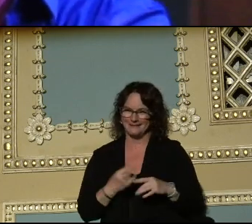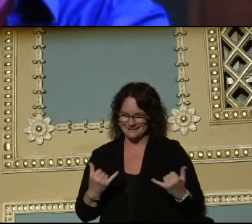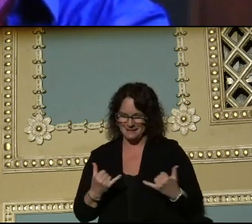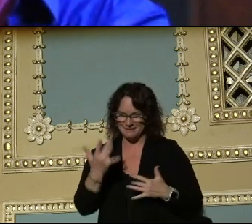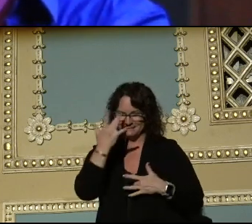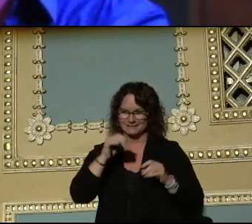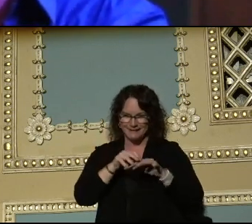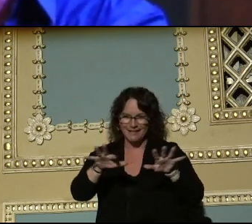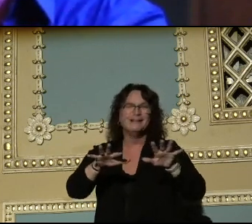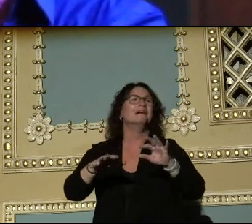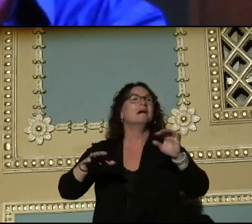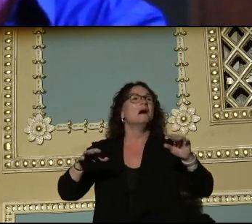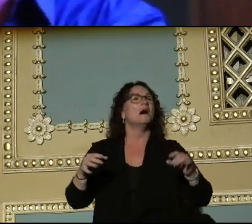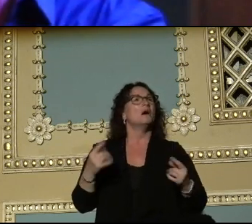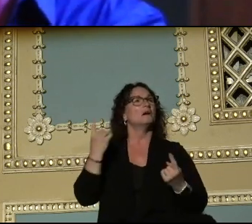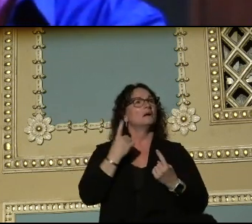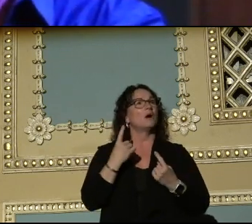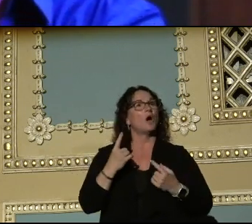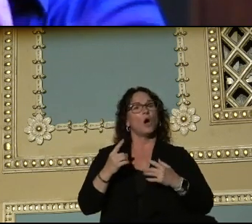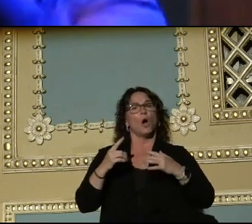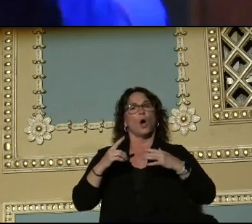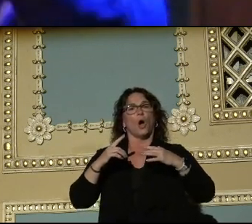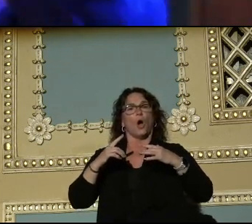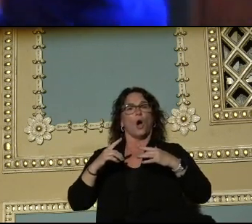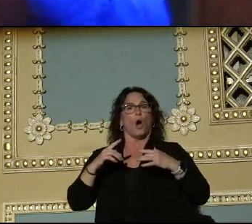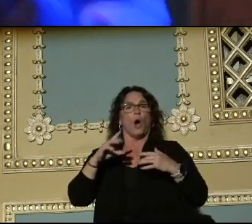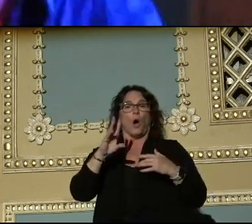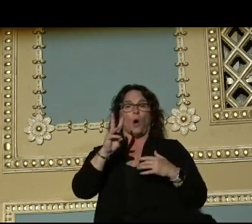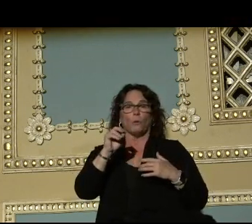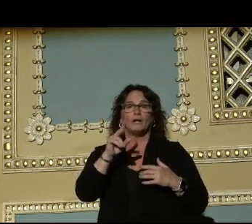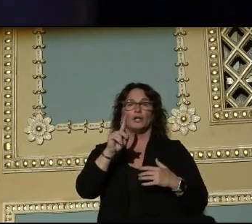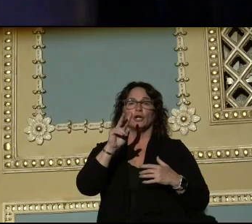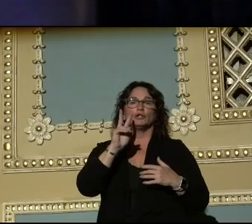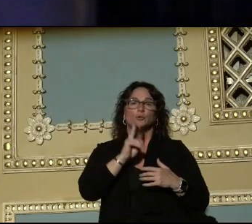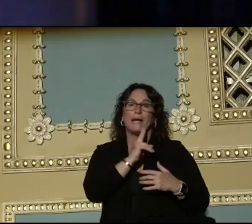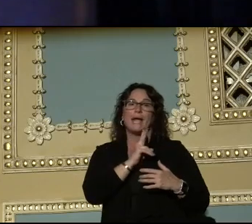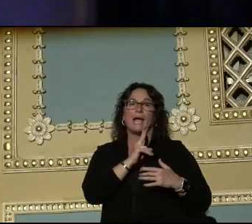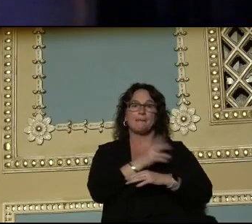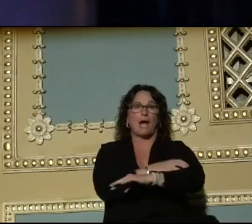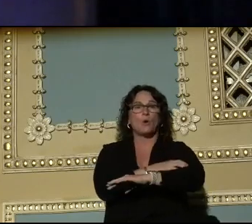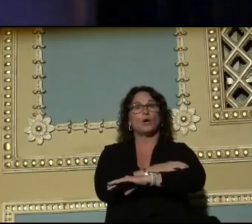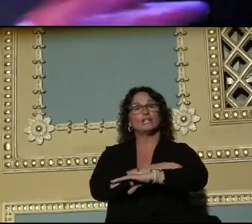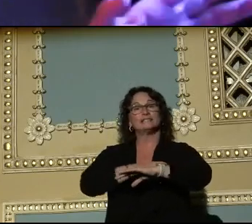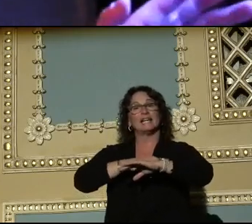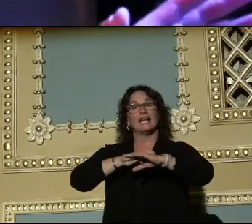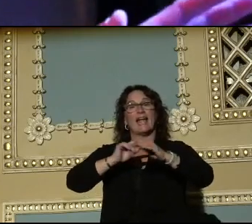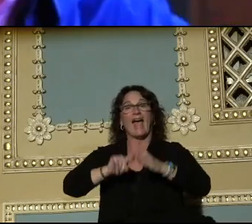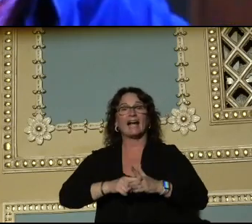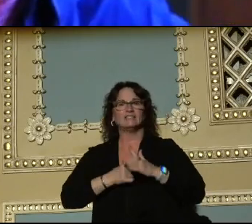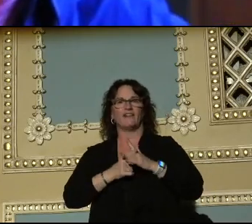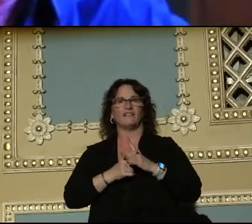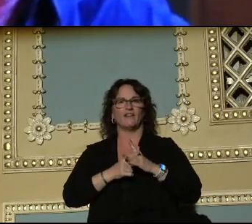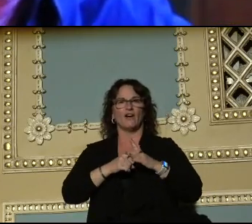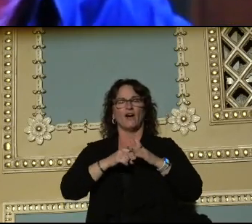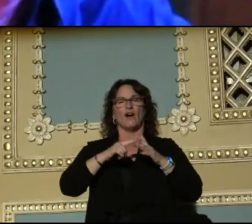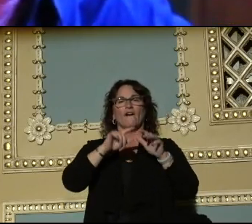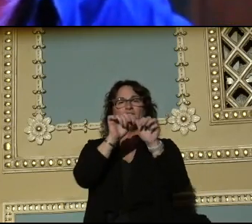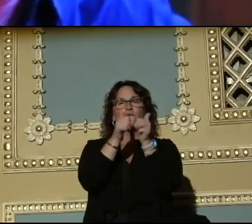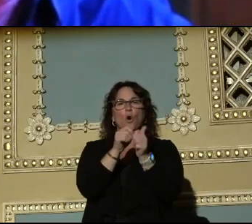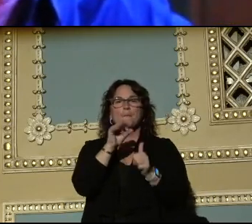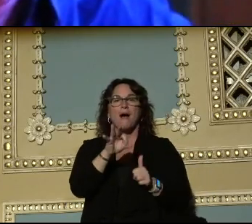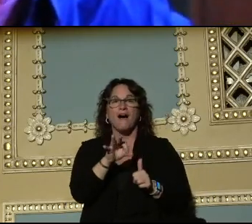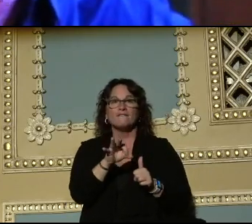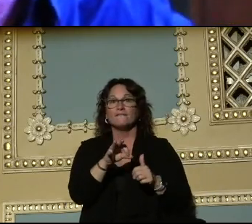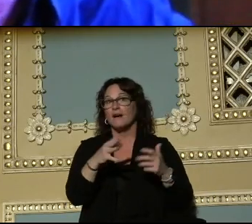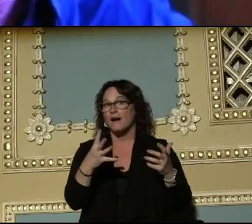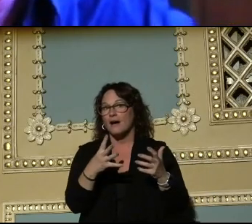and we say, "Wonder Twin powers activate, form of a band." And then we're out. We come out on